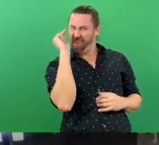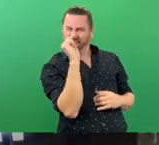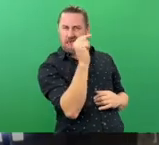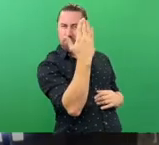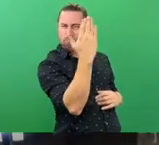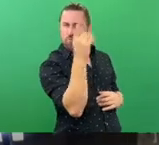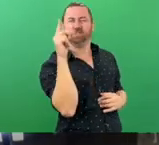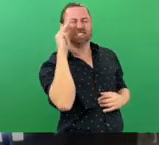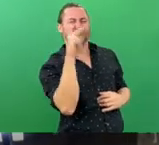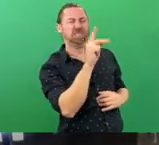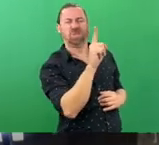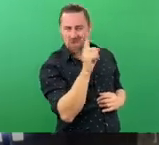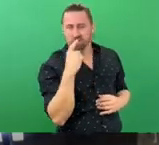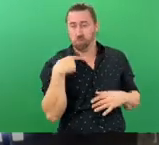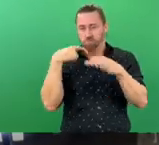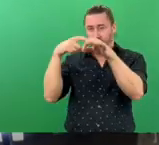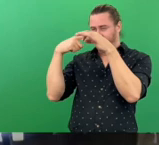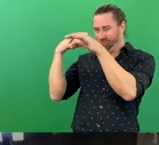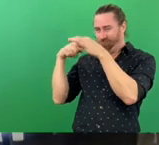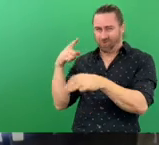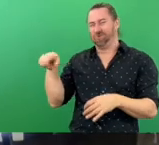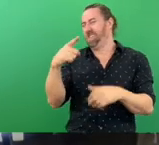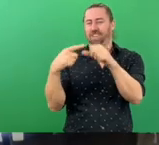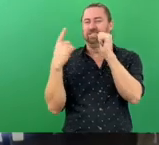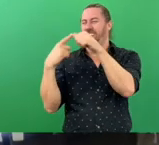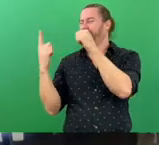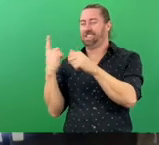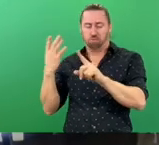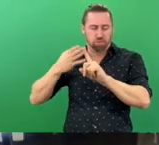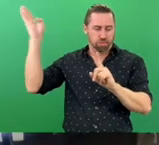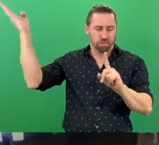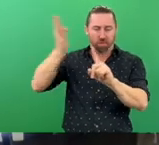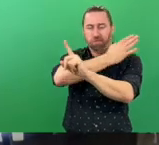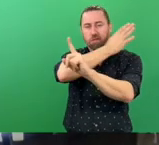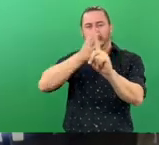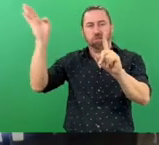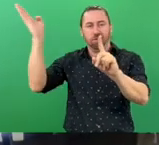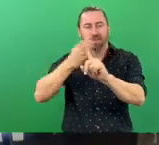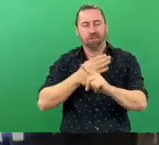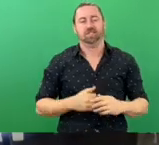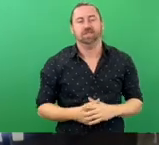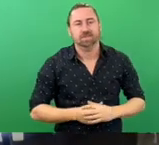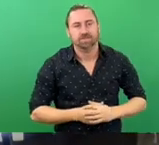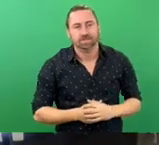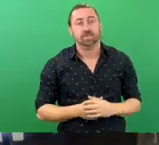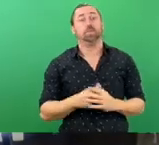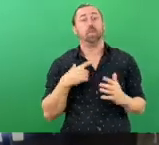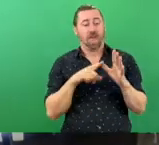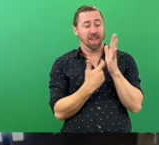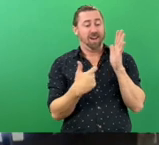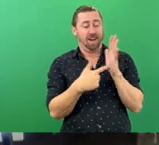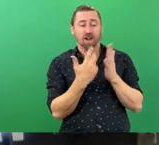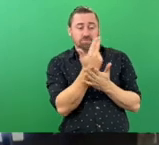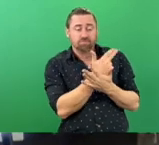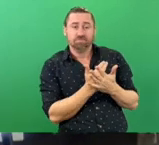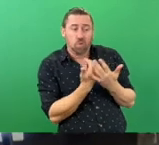in a mirror. And you will be amazed at how badly people do at predicting what they'll actually get. There's also a reason why mirrors are used by artists.